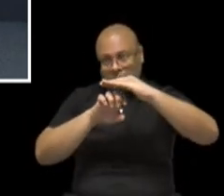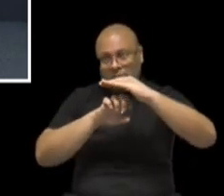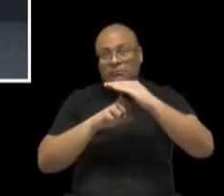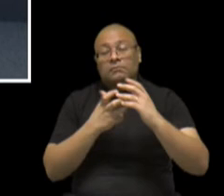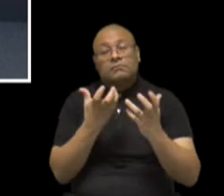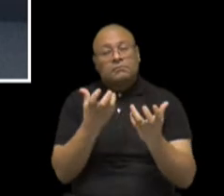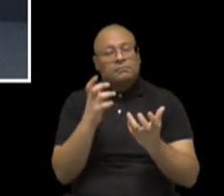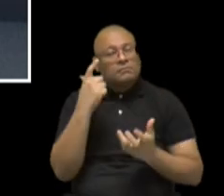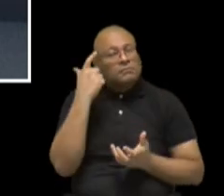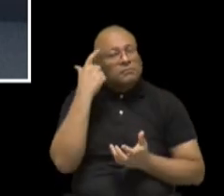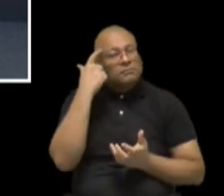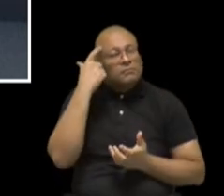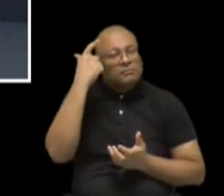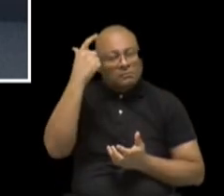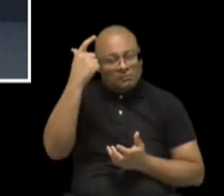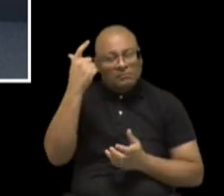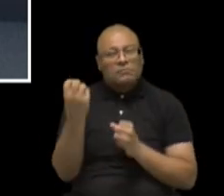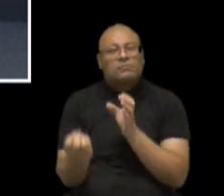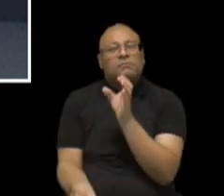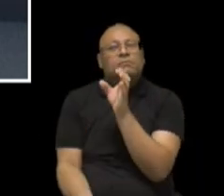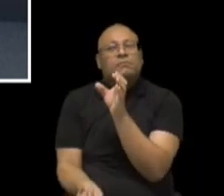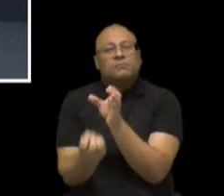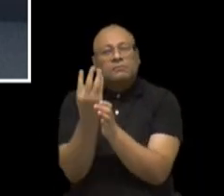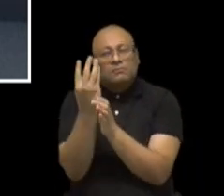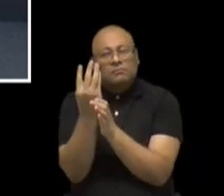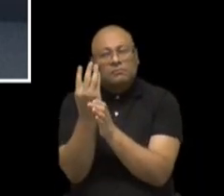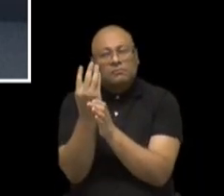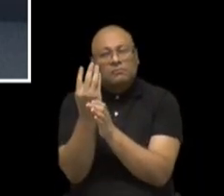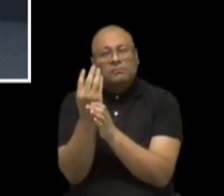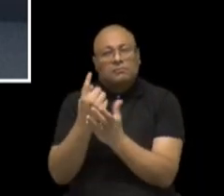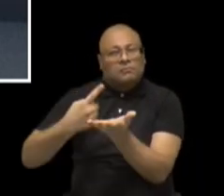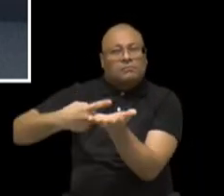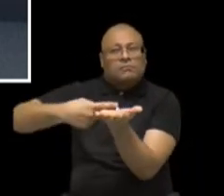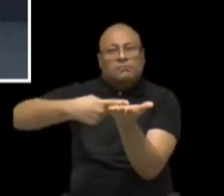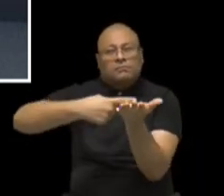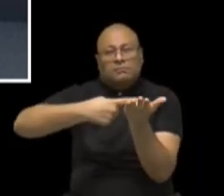we aim also to create source of